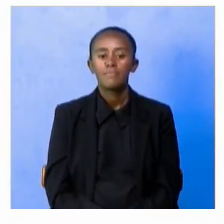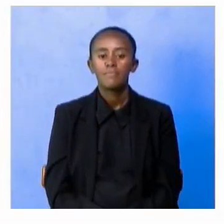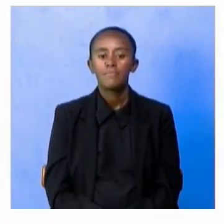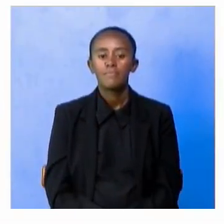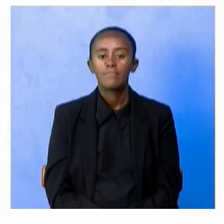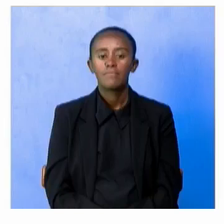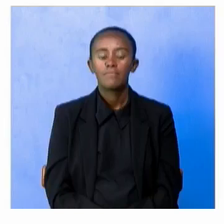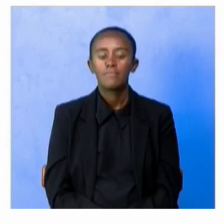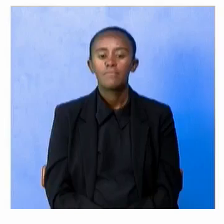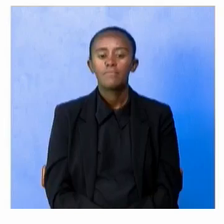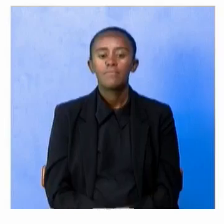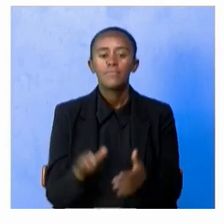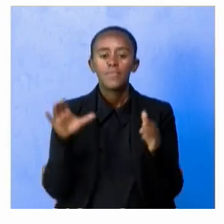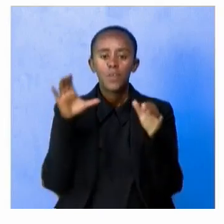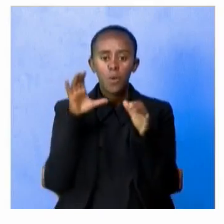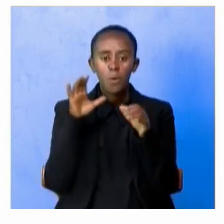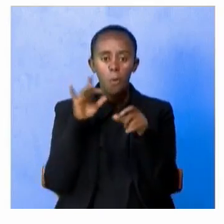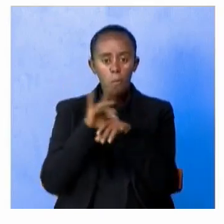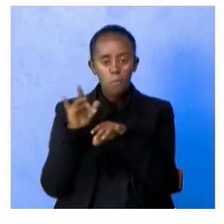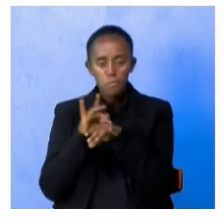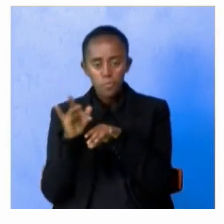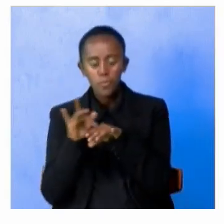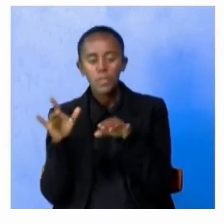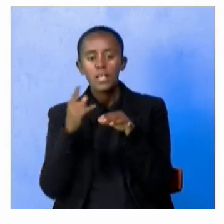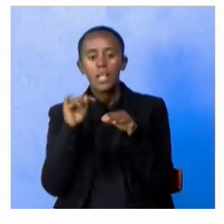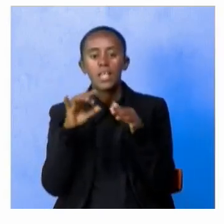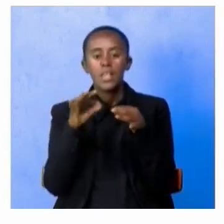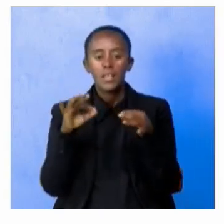the sentences